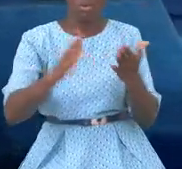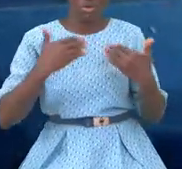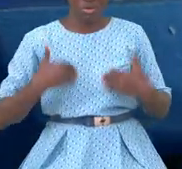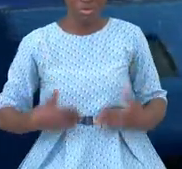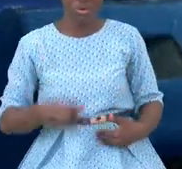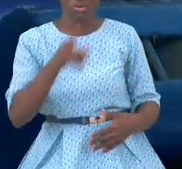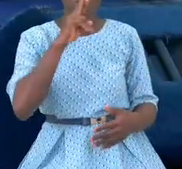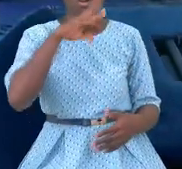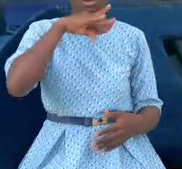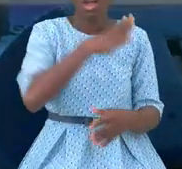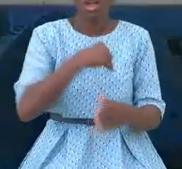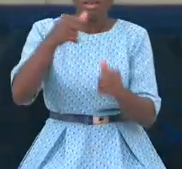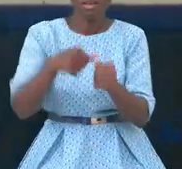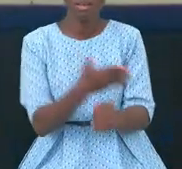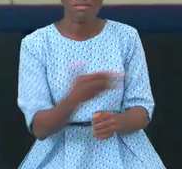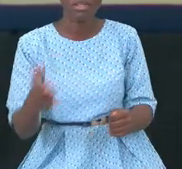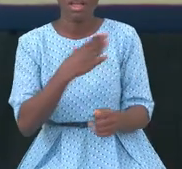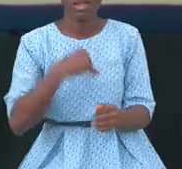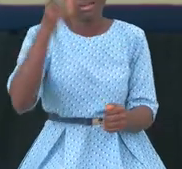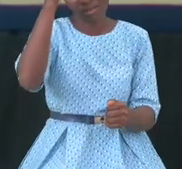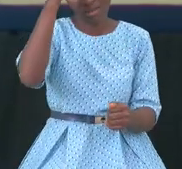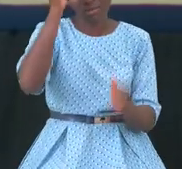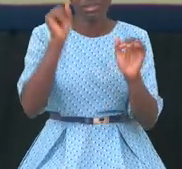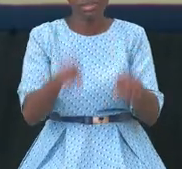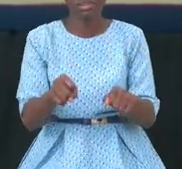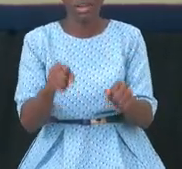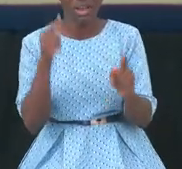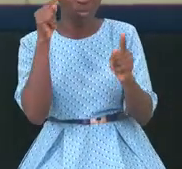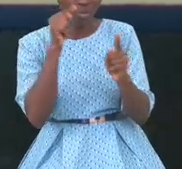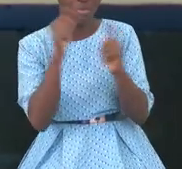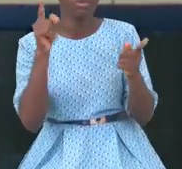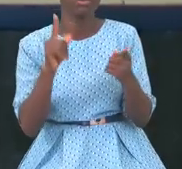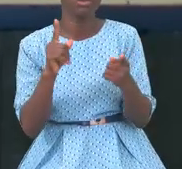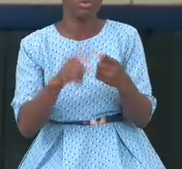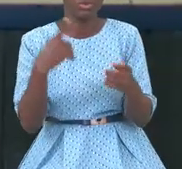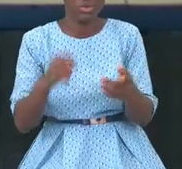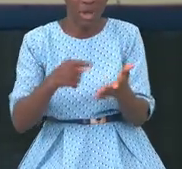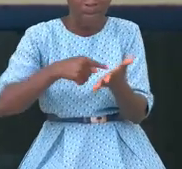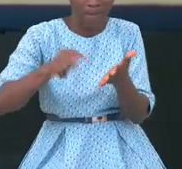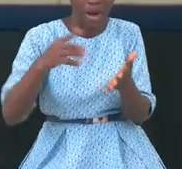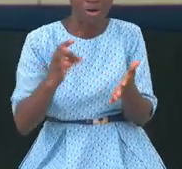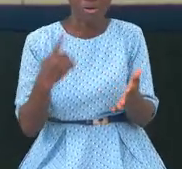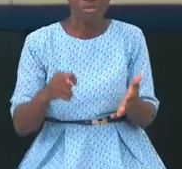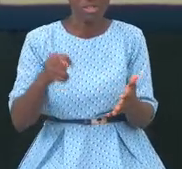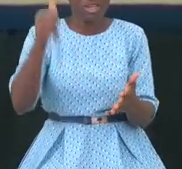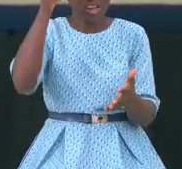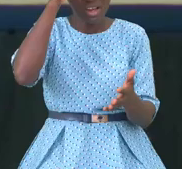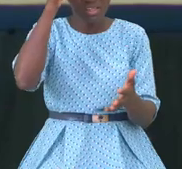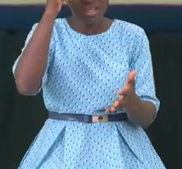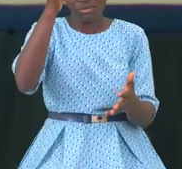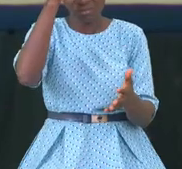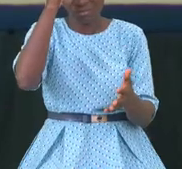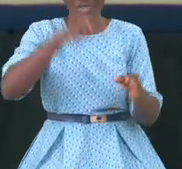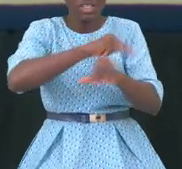can point to the mark of the Adamic nature, Adamic practice in your life. It says, grace